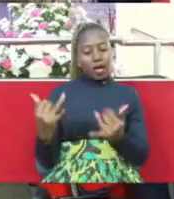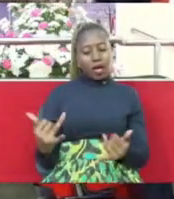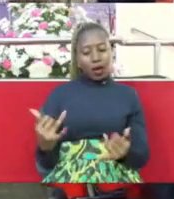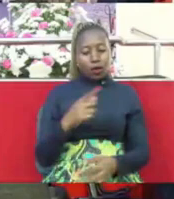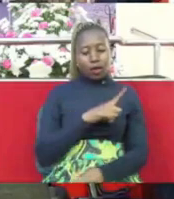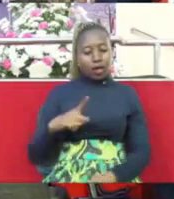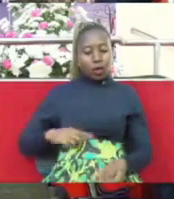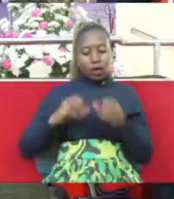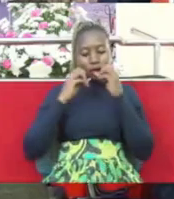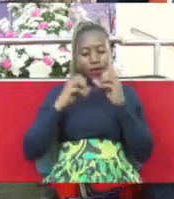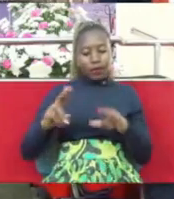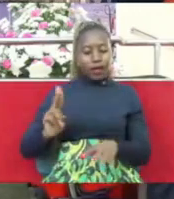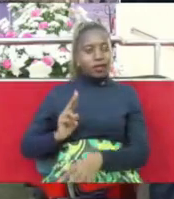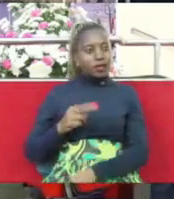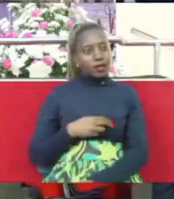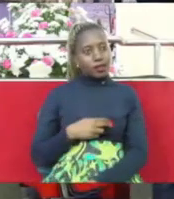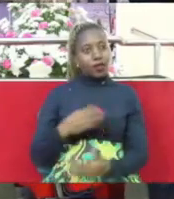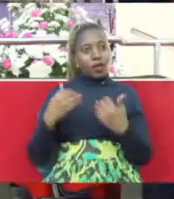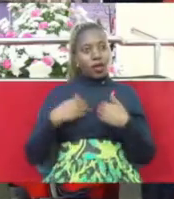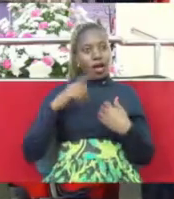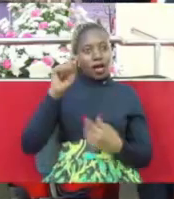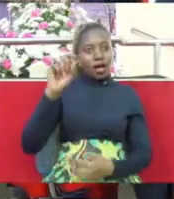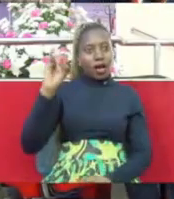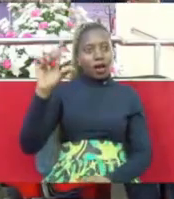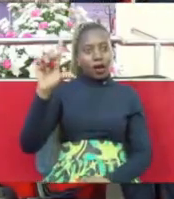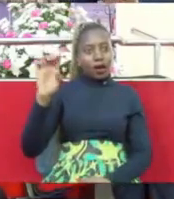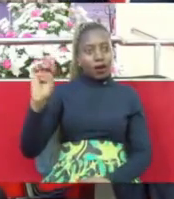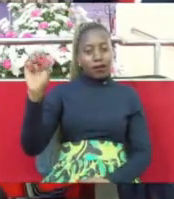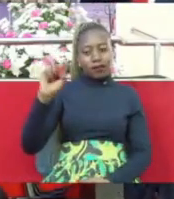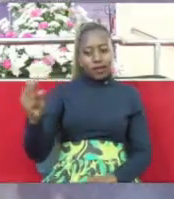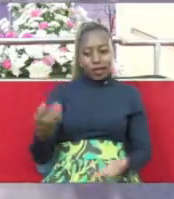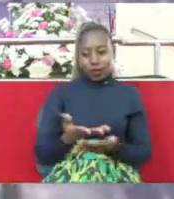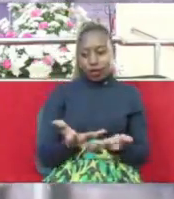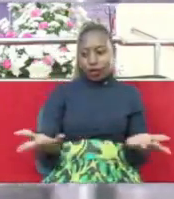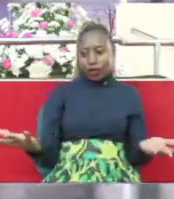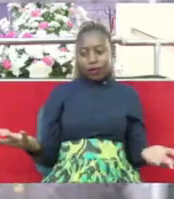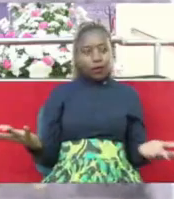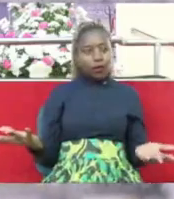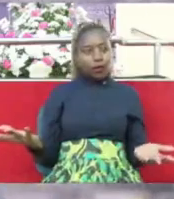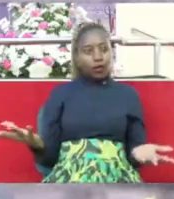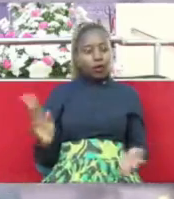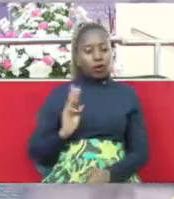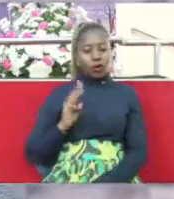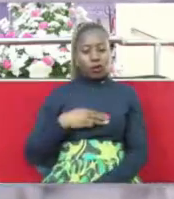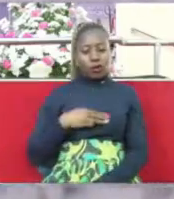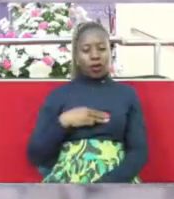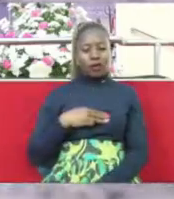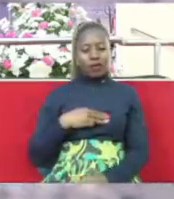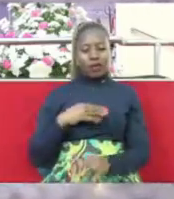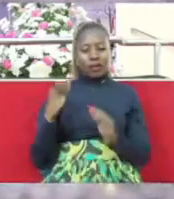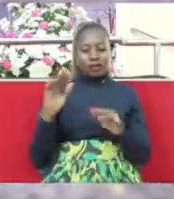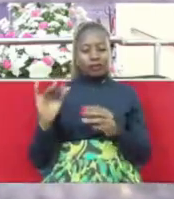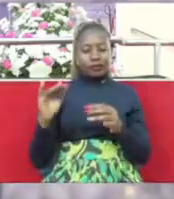Na kwa sasa Bwana ametubariki. We have tiles on the floor. Tunazo we are so keen about our new dresses.